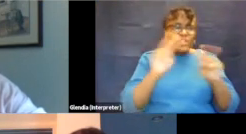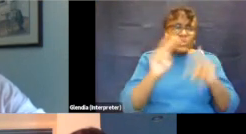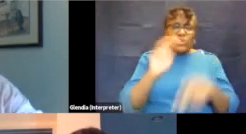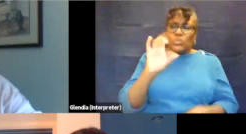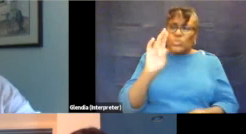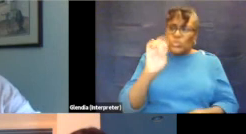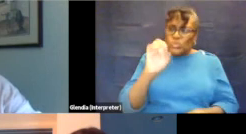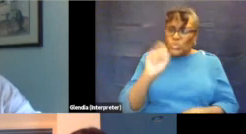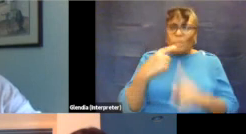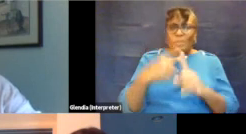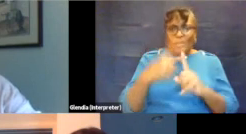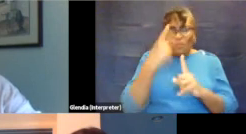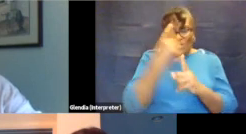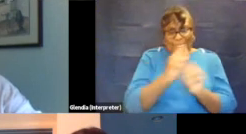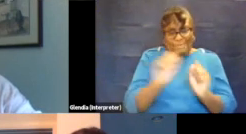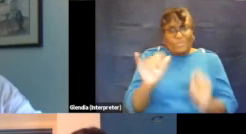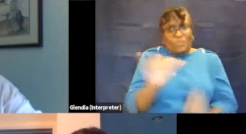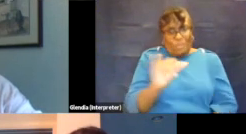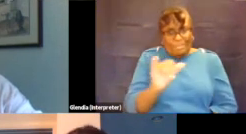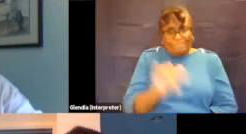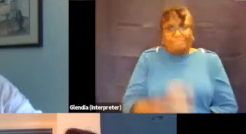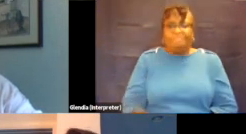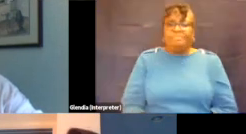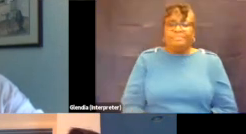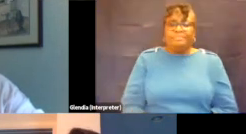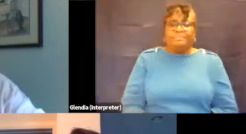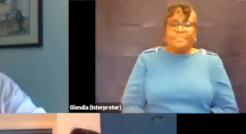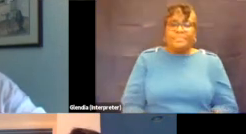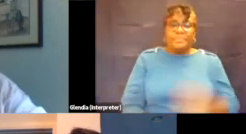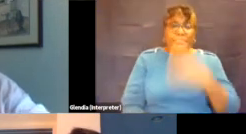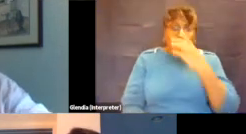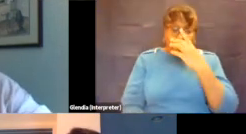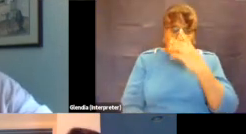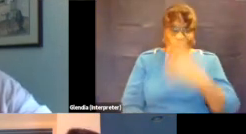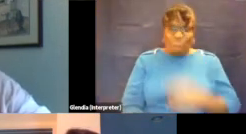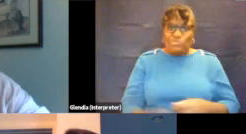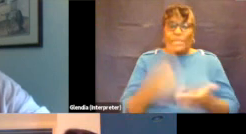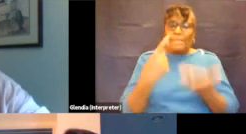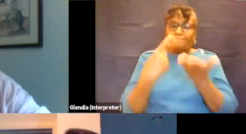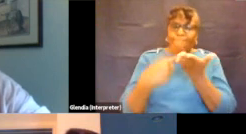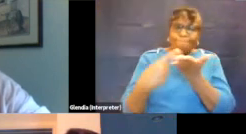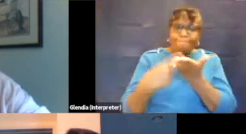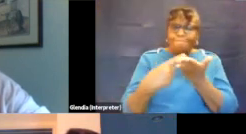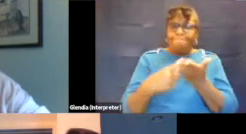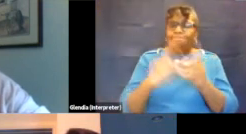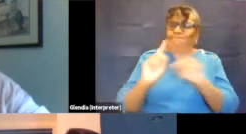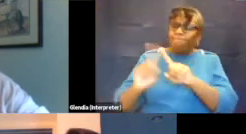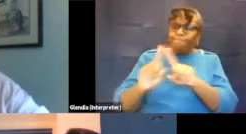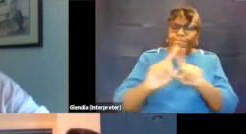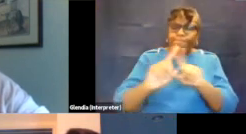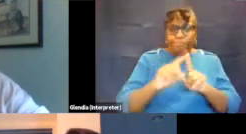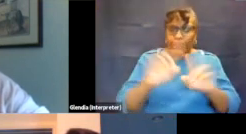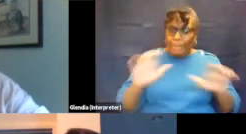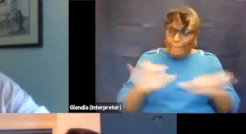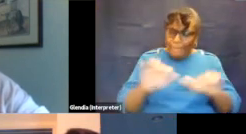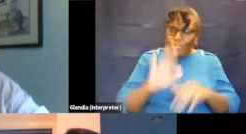Next slide, please. So, Discuss what activities your child's involved in. This is